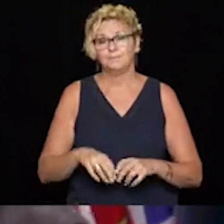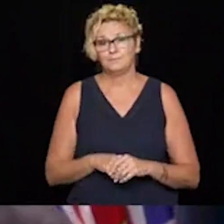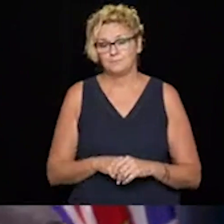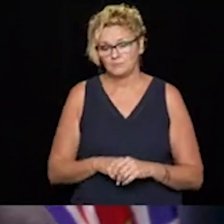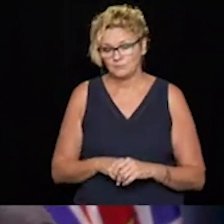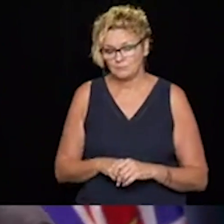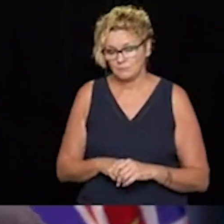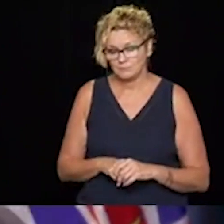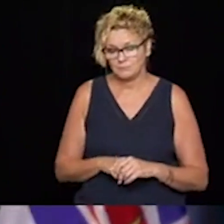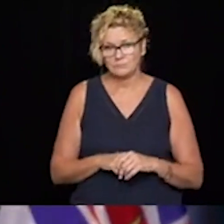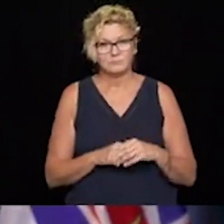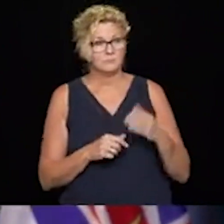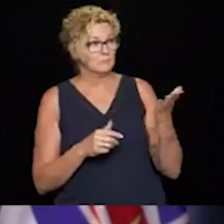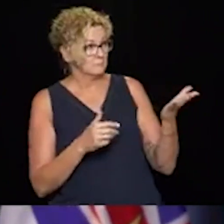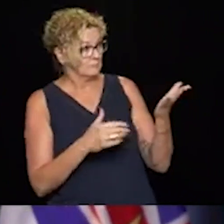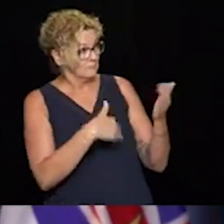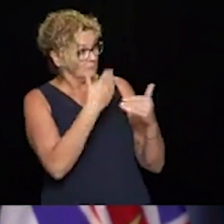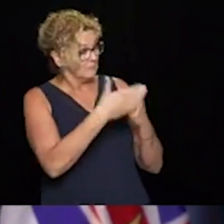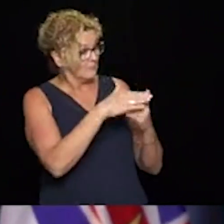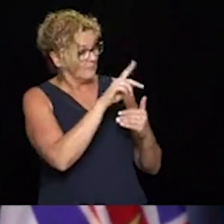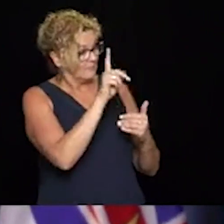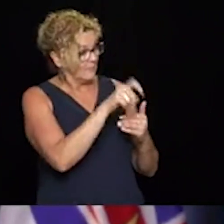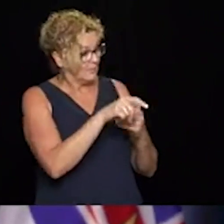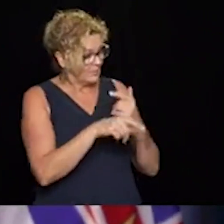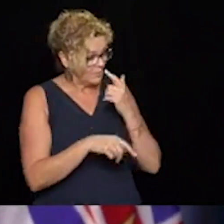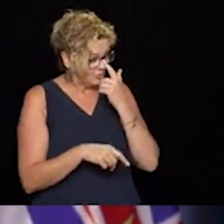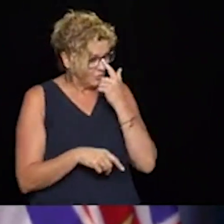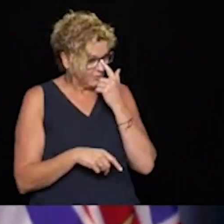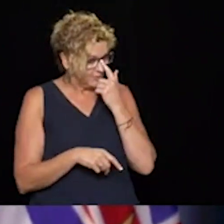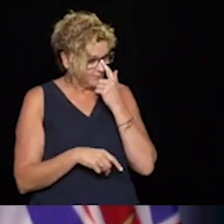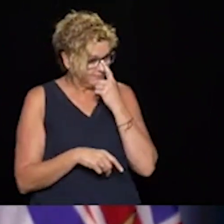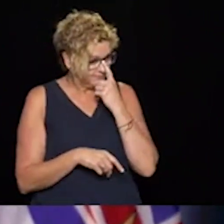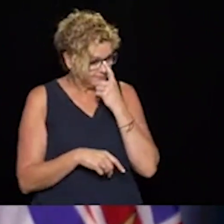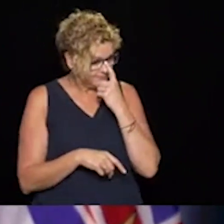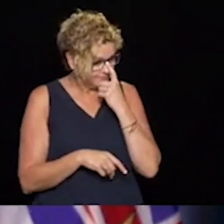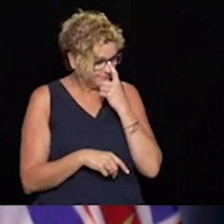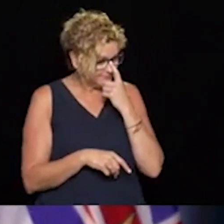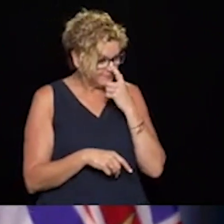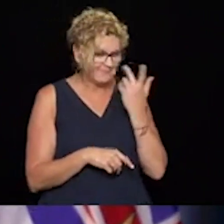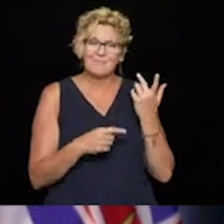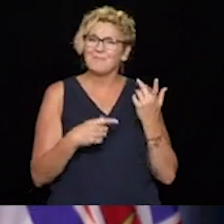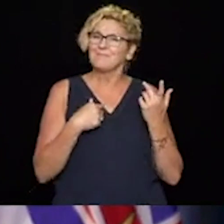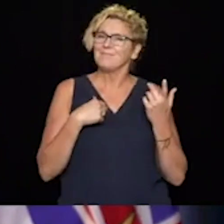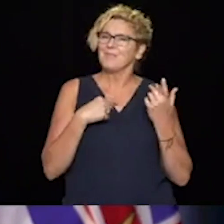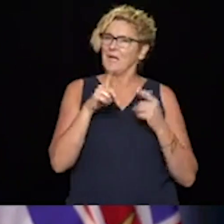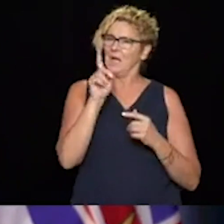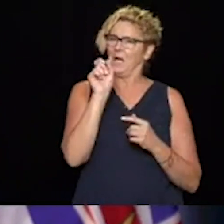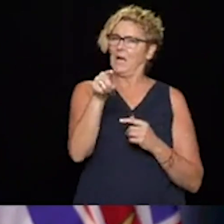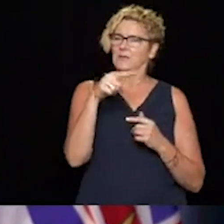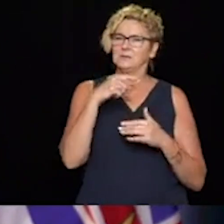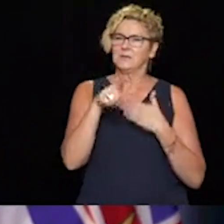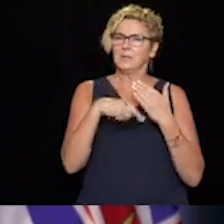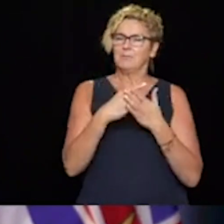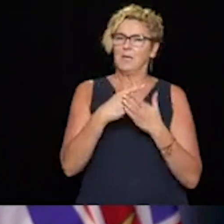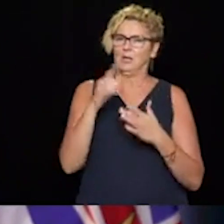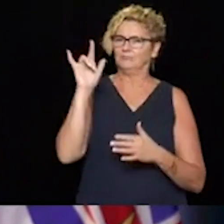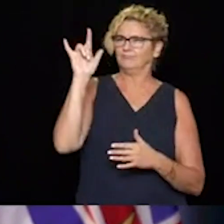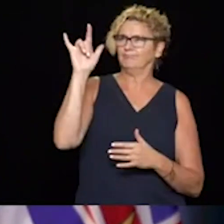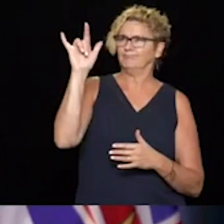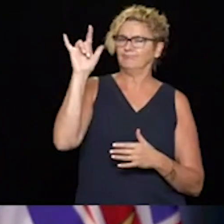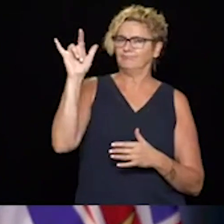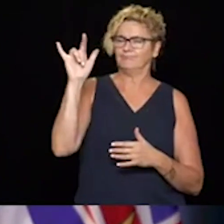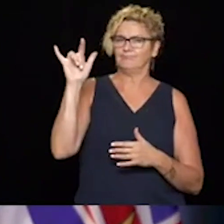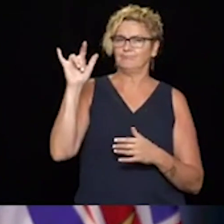WestJet and Air Canada, I'm wondering your level of frustration and what moves are being made for Air Canada not following in the